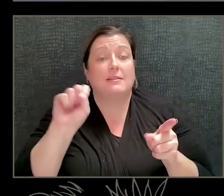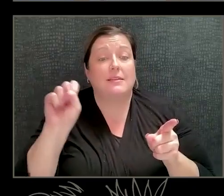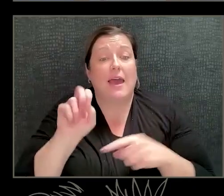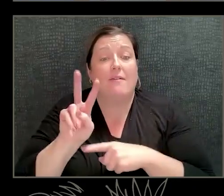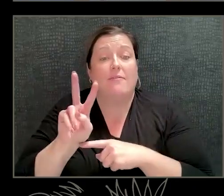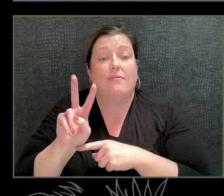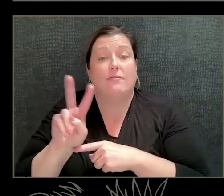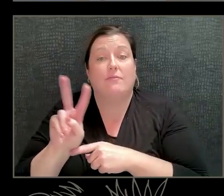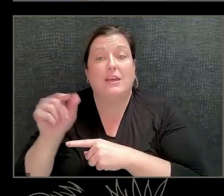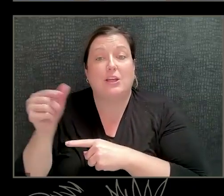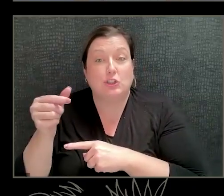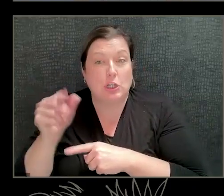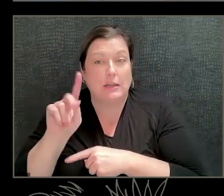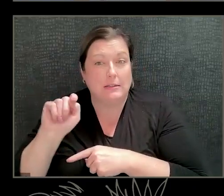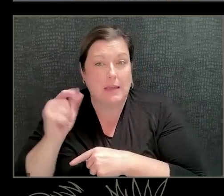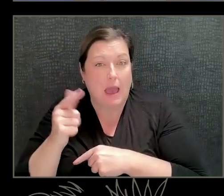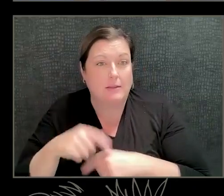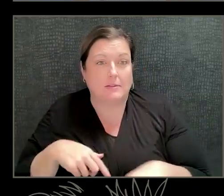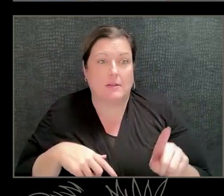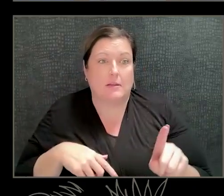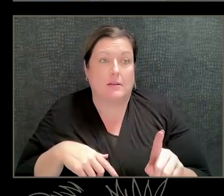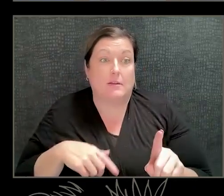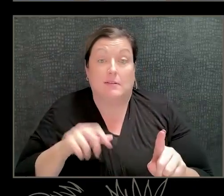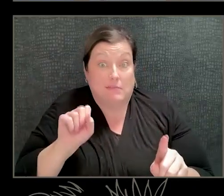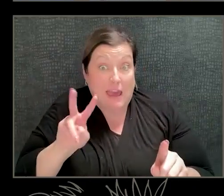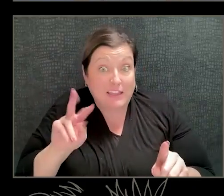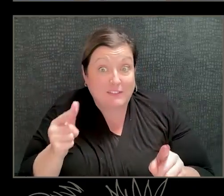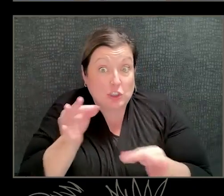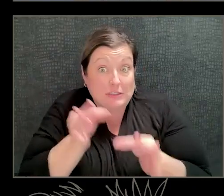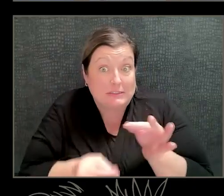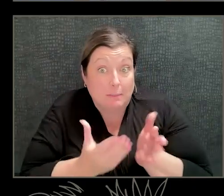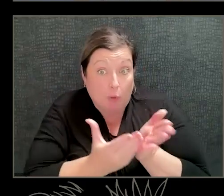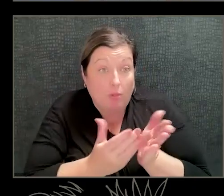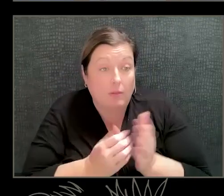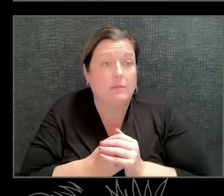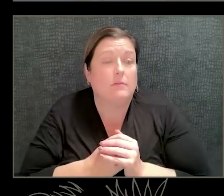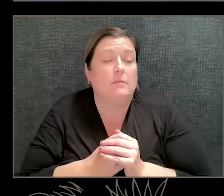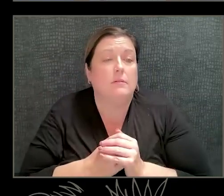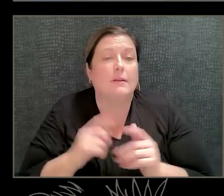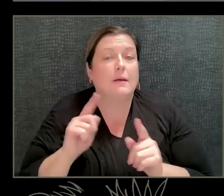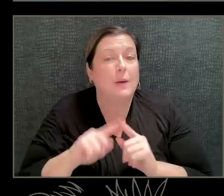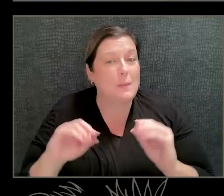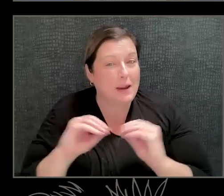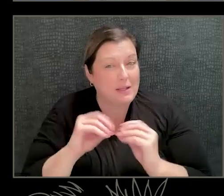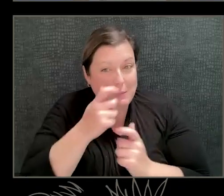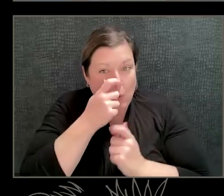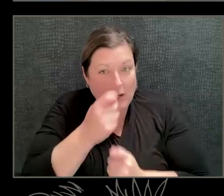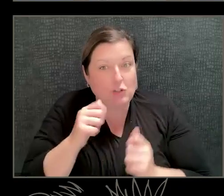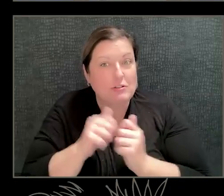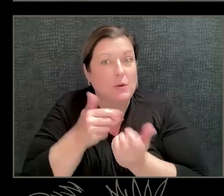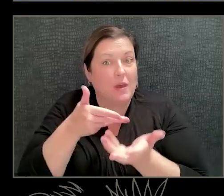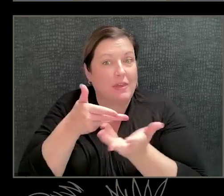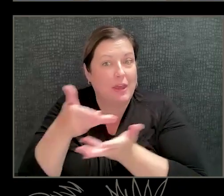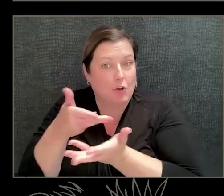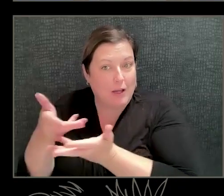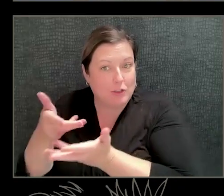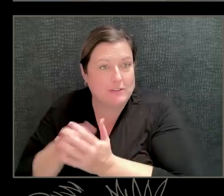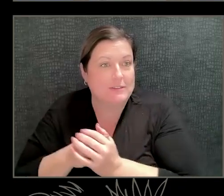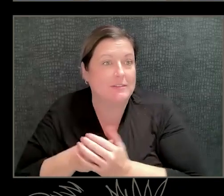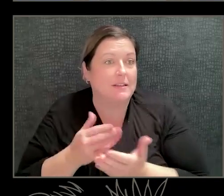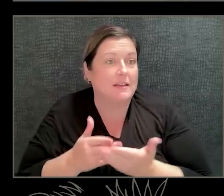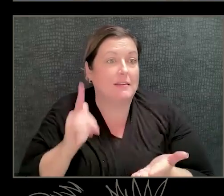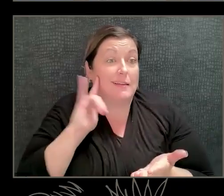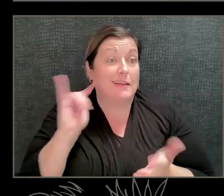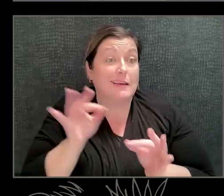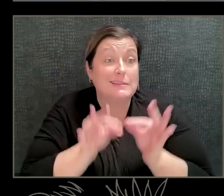let the colors or the lines fool you. They're just SVG tags. But it gets a little more interesting with all the interactions. Things like,